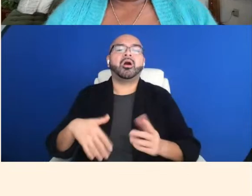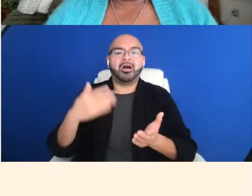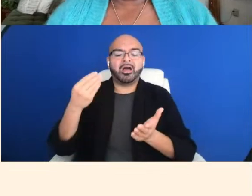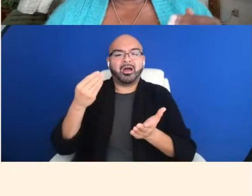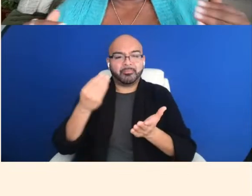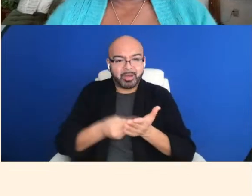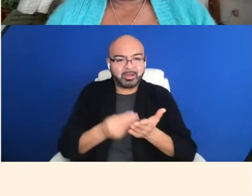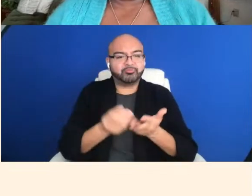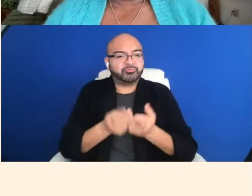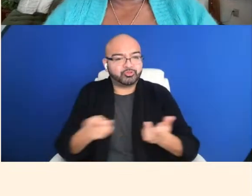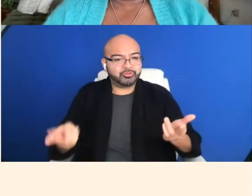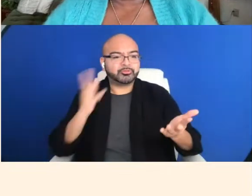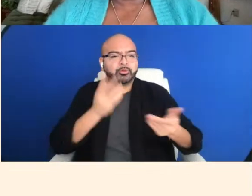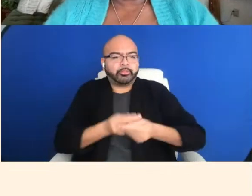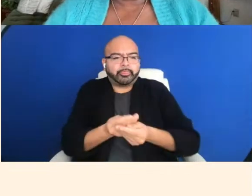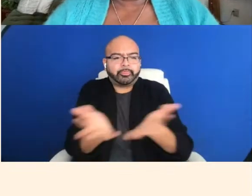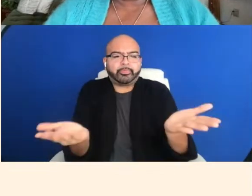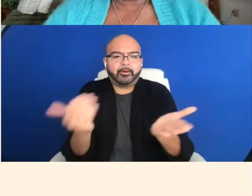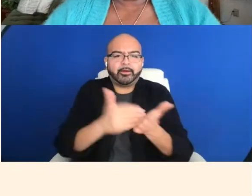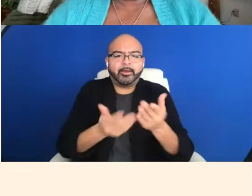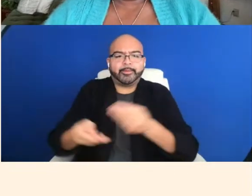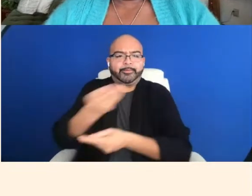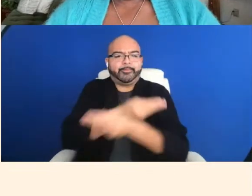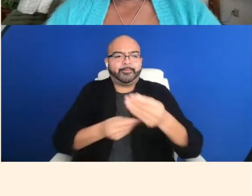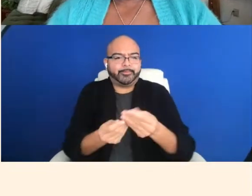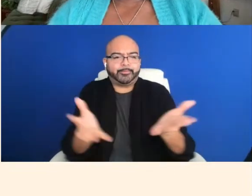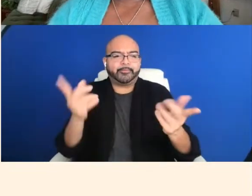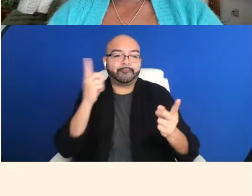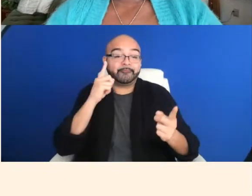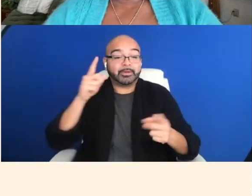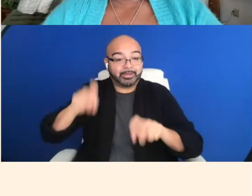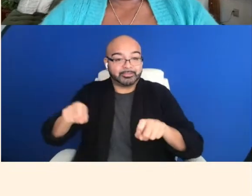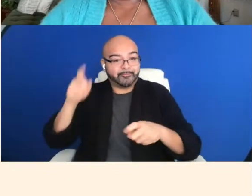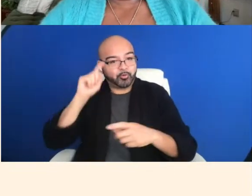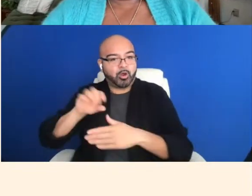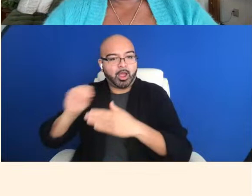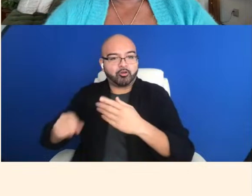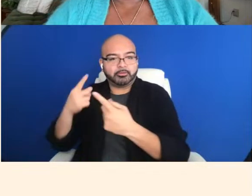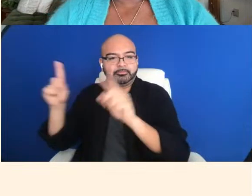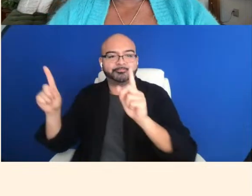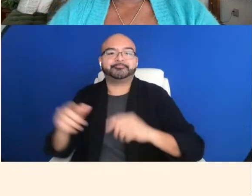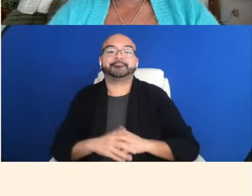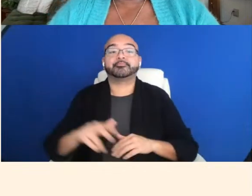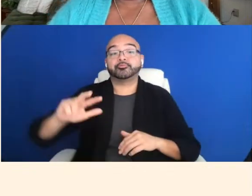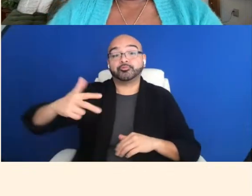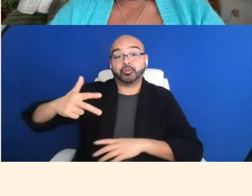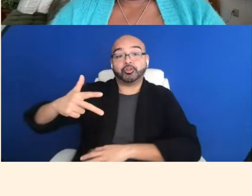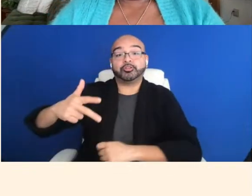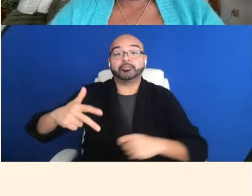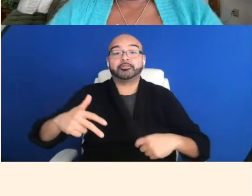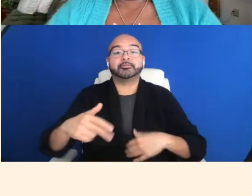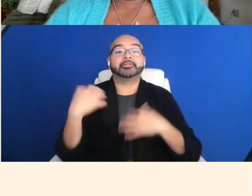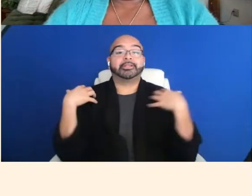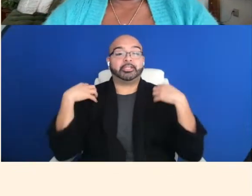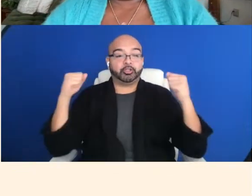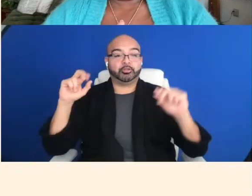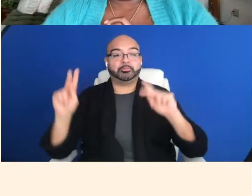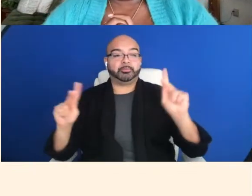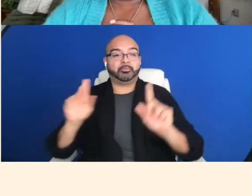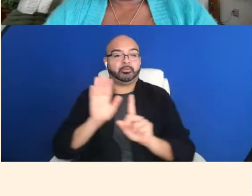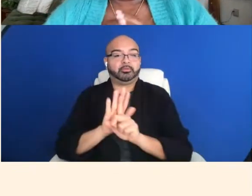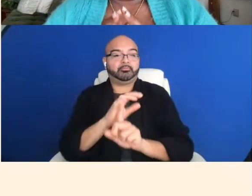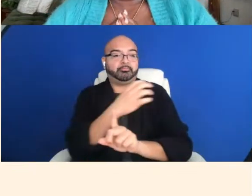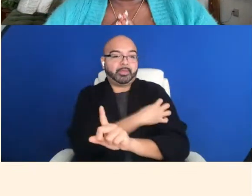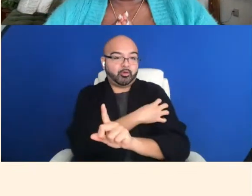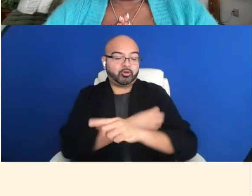of resources necessary for these outcomes. Our third mission pillar, Heal People Power,